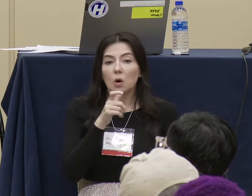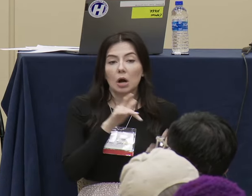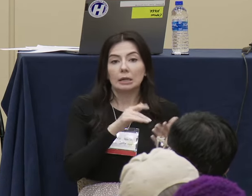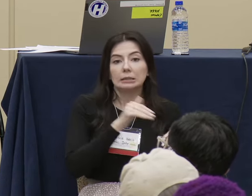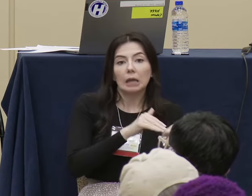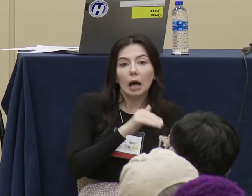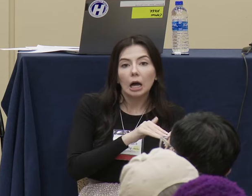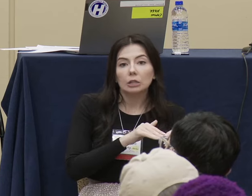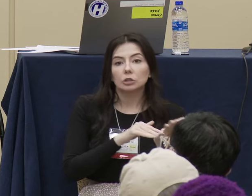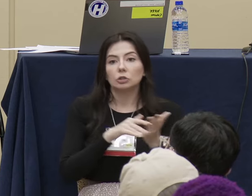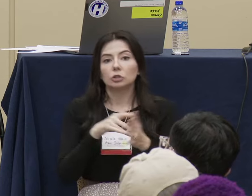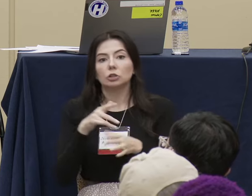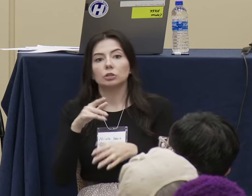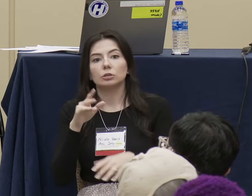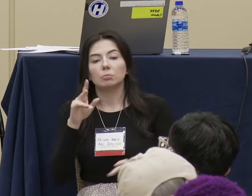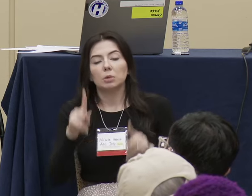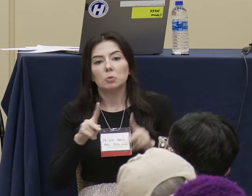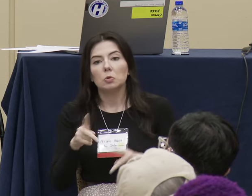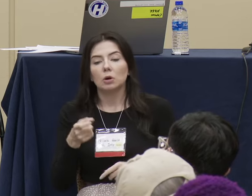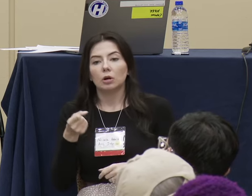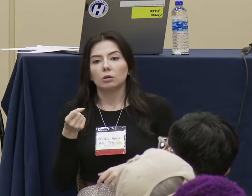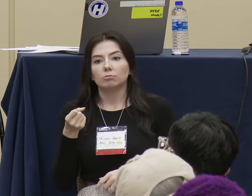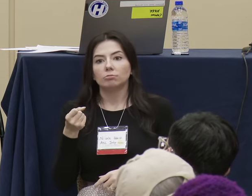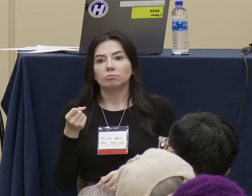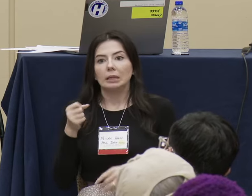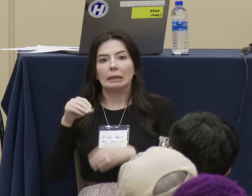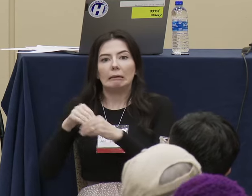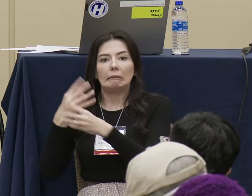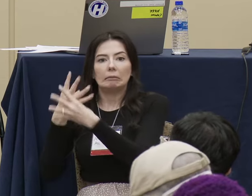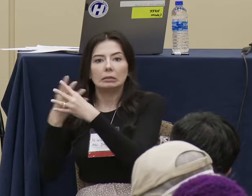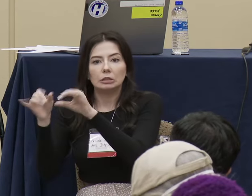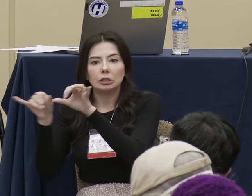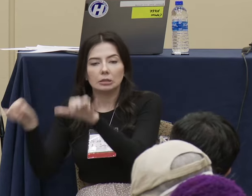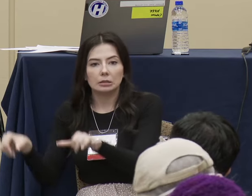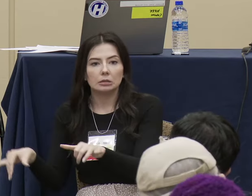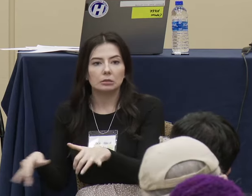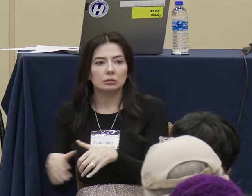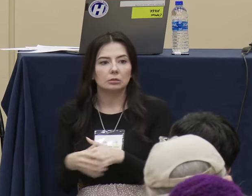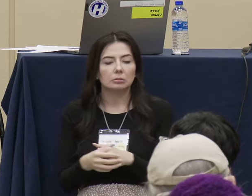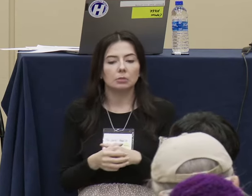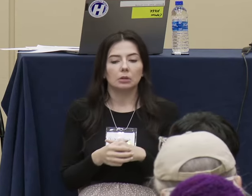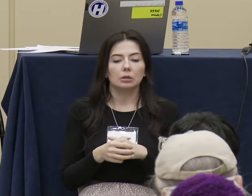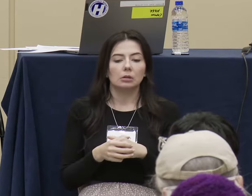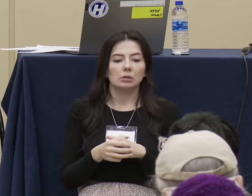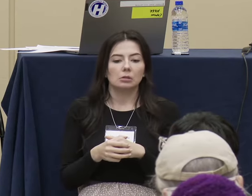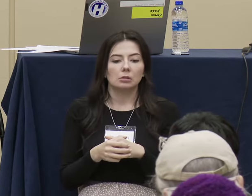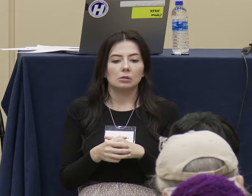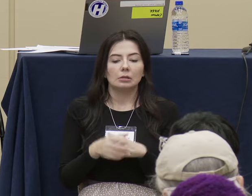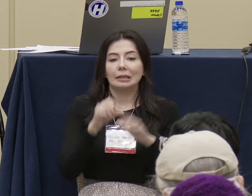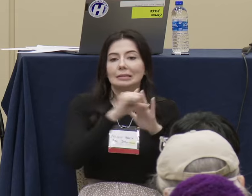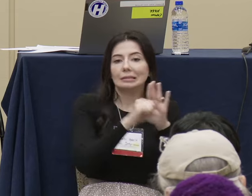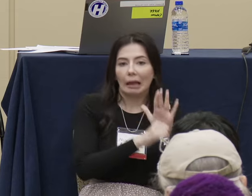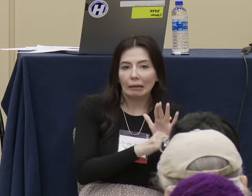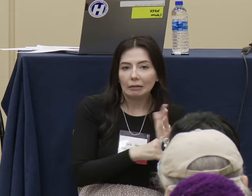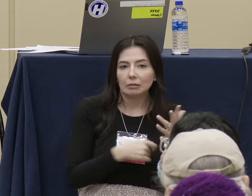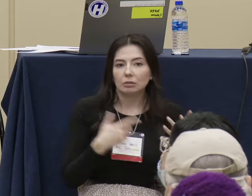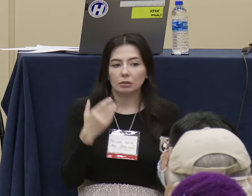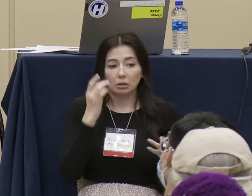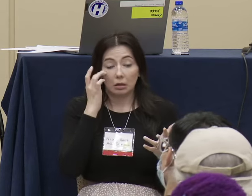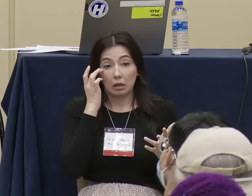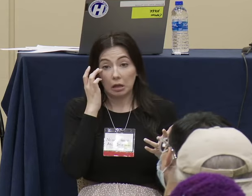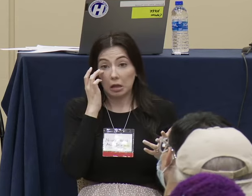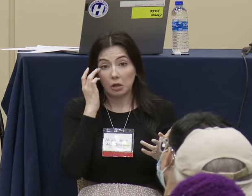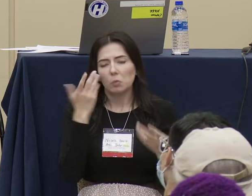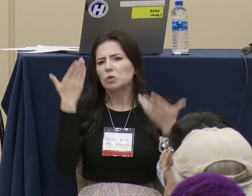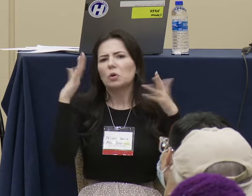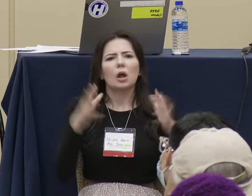doctors, by the hands of incarceration, more generally the carceral state. So I think that since we don't know how